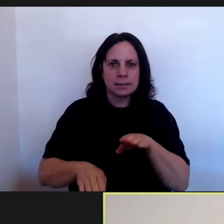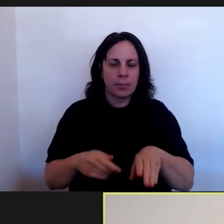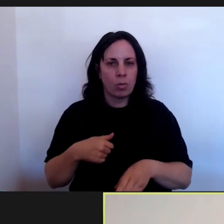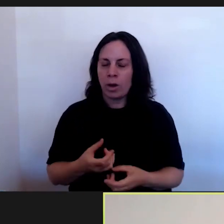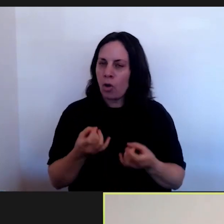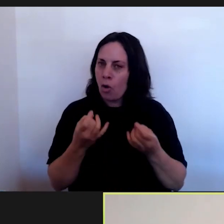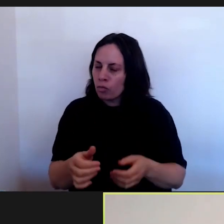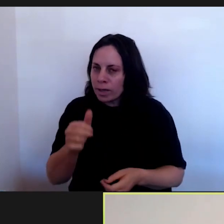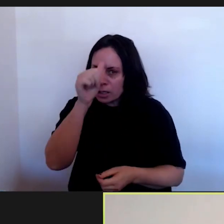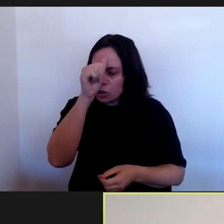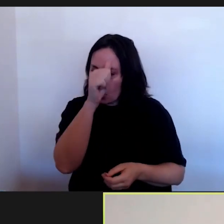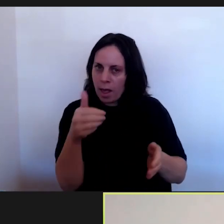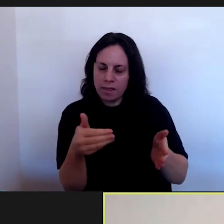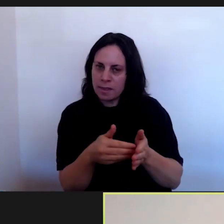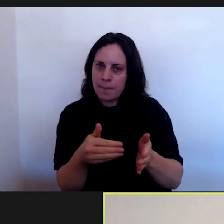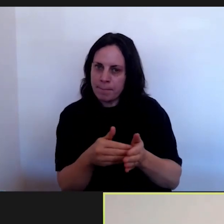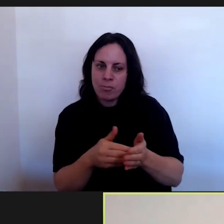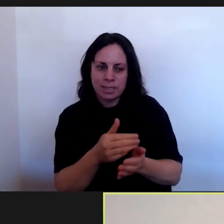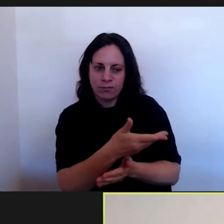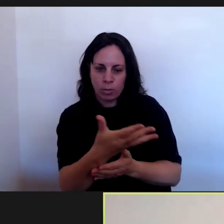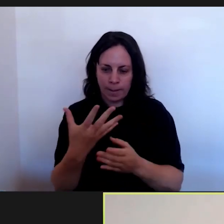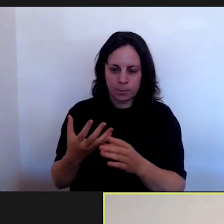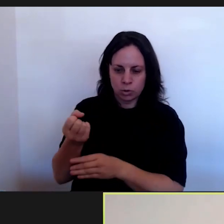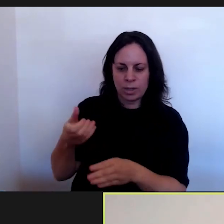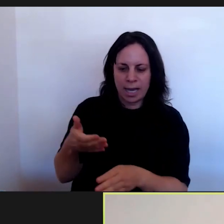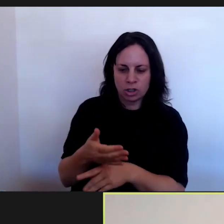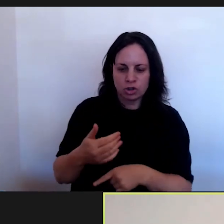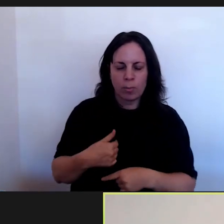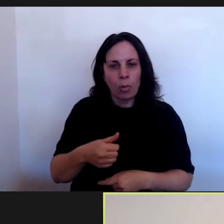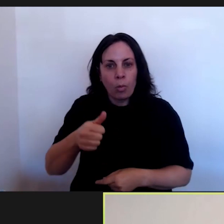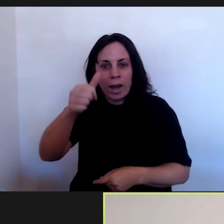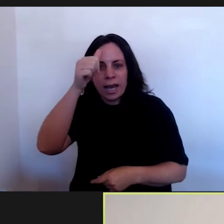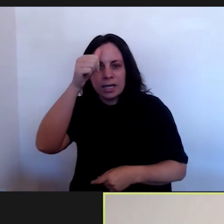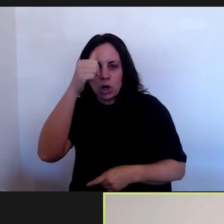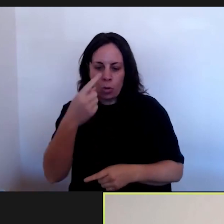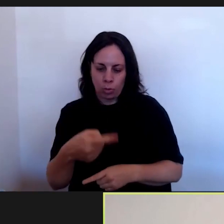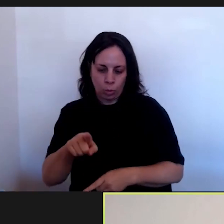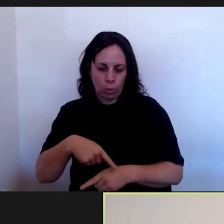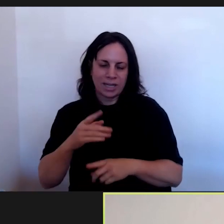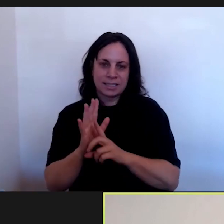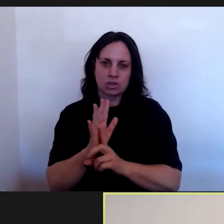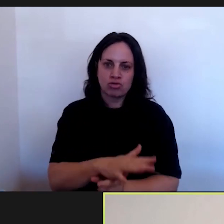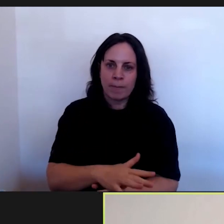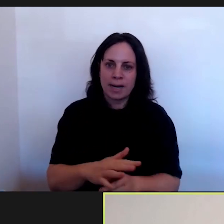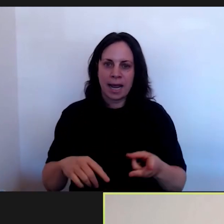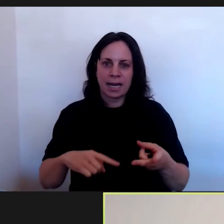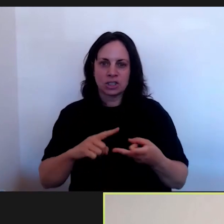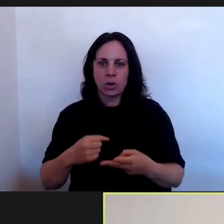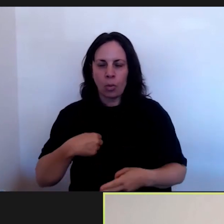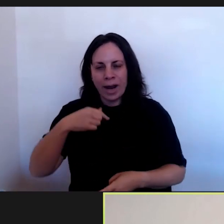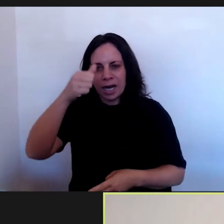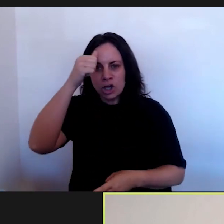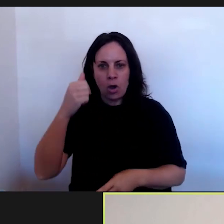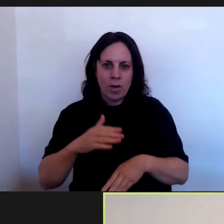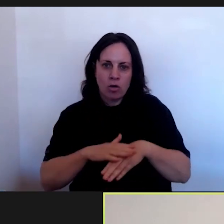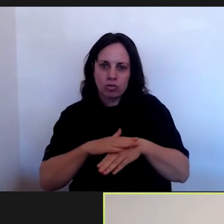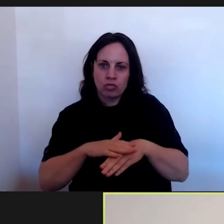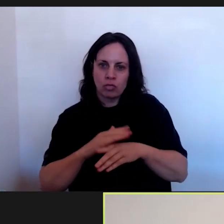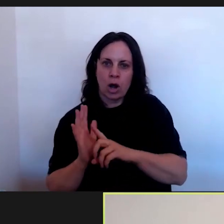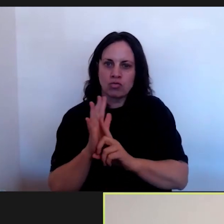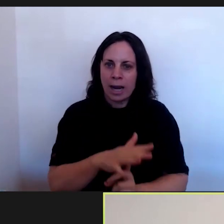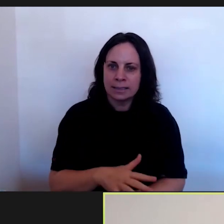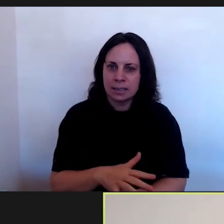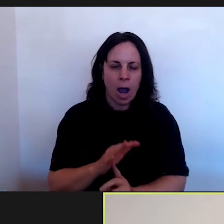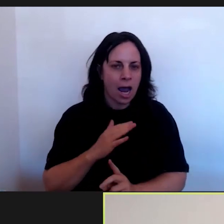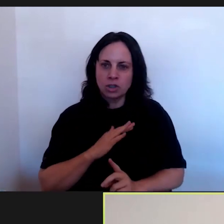We know what barriers are for employment. We know that there's racism. We know there's discrimination. All we're doing at the moment is actually re-traumatizing people. I